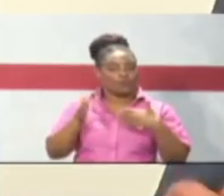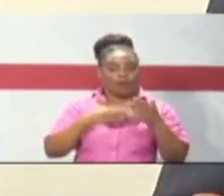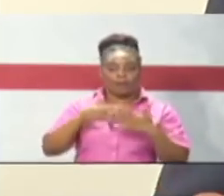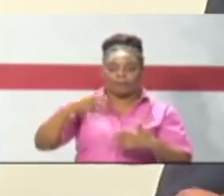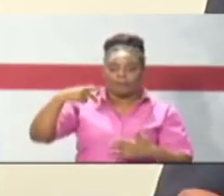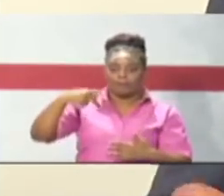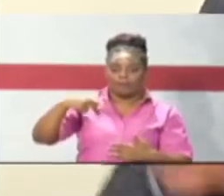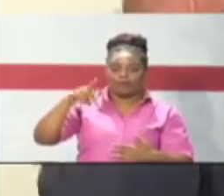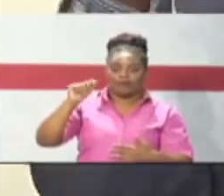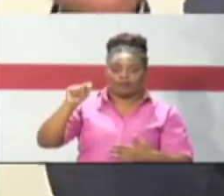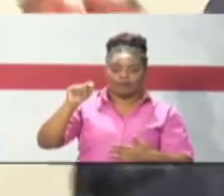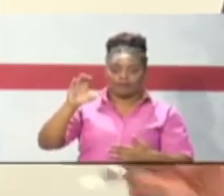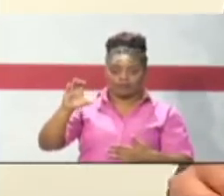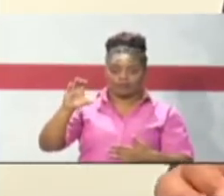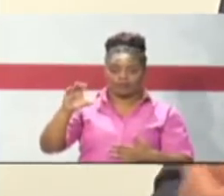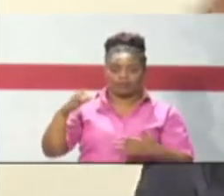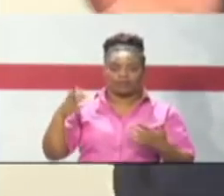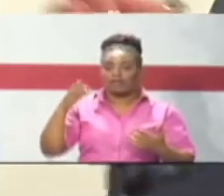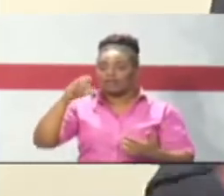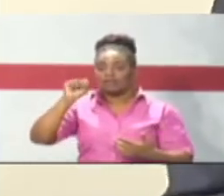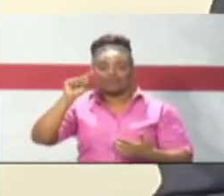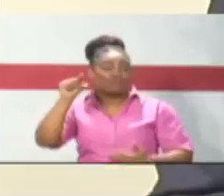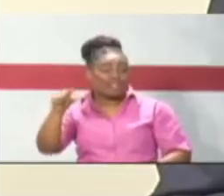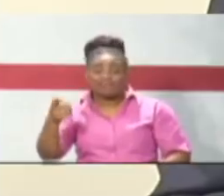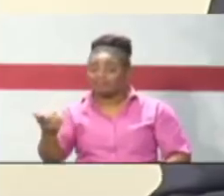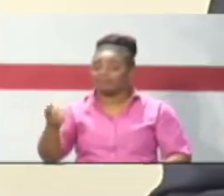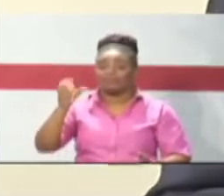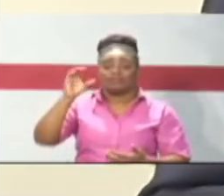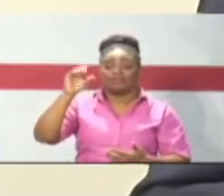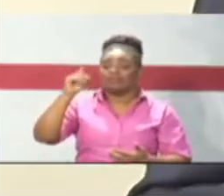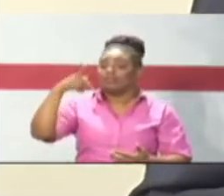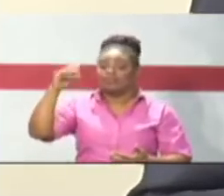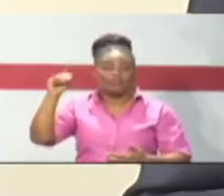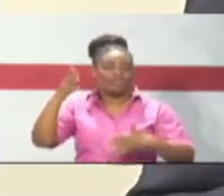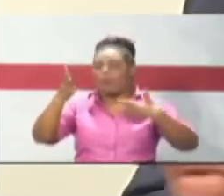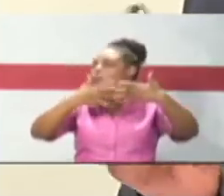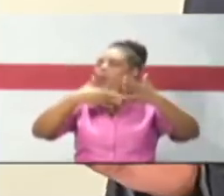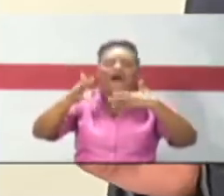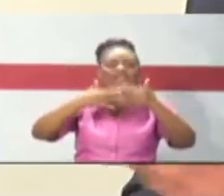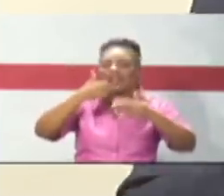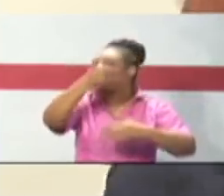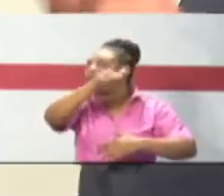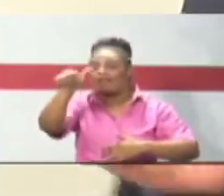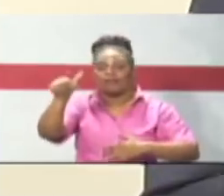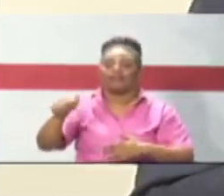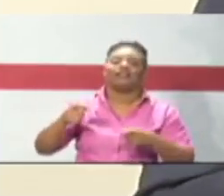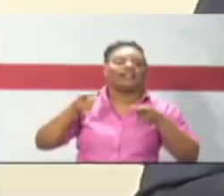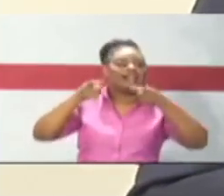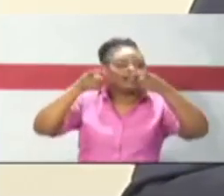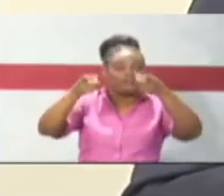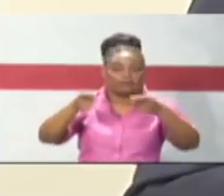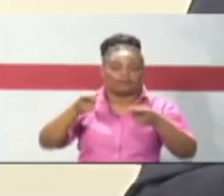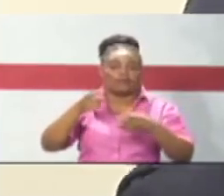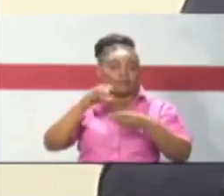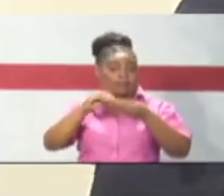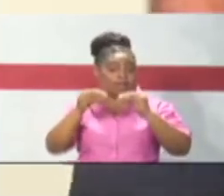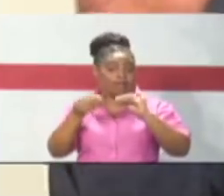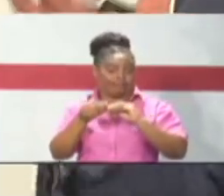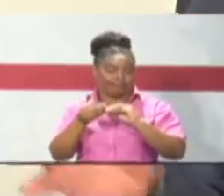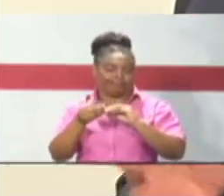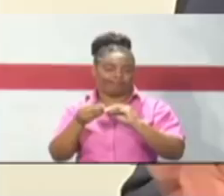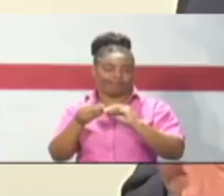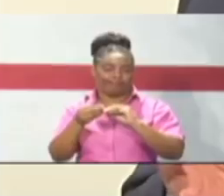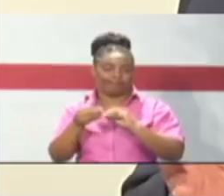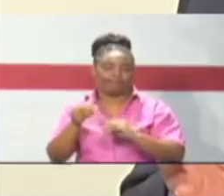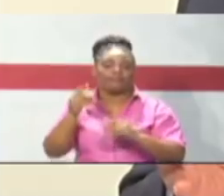Sangre Grande, Toco, St. Joseph, wherever. So I have given you some rough numbers as to what the daily